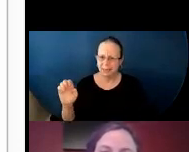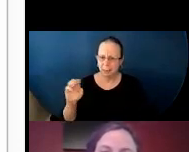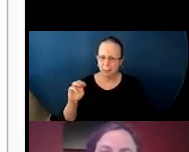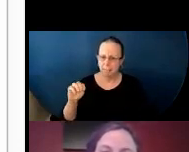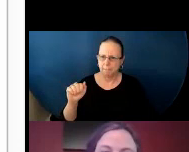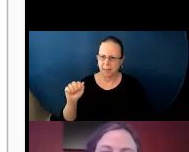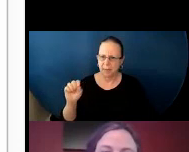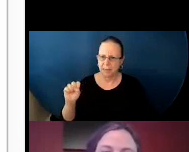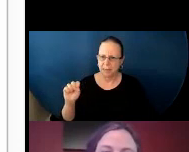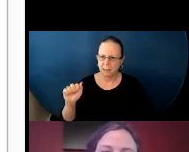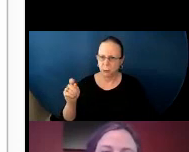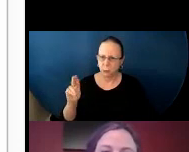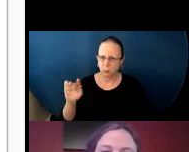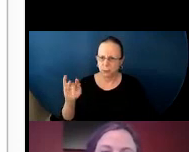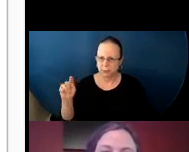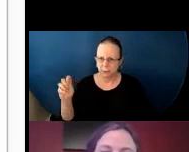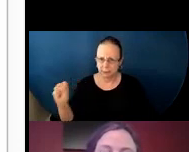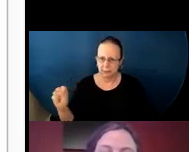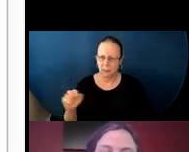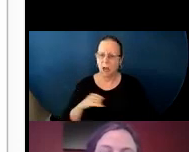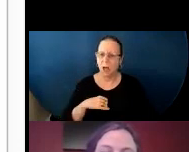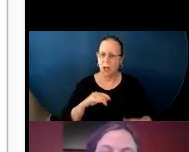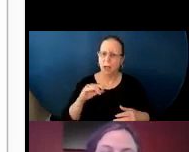I officially graduated